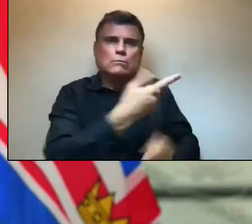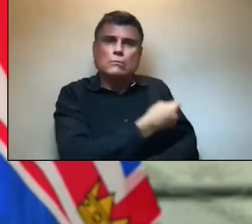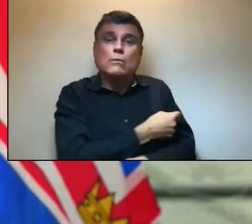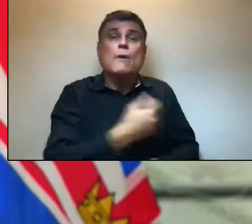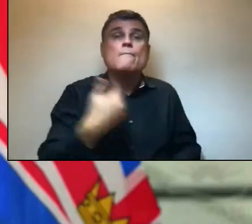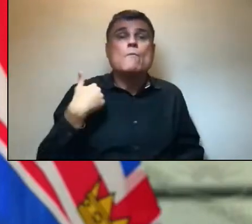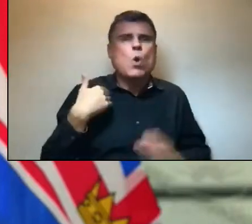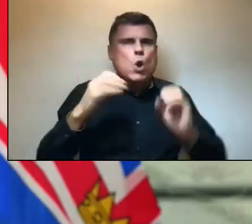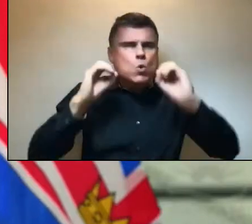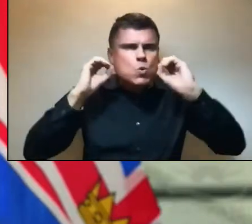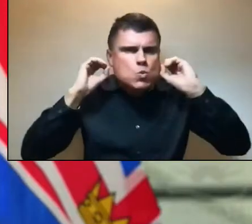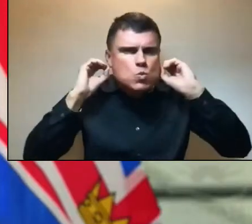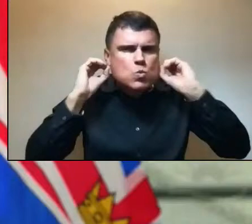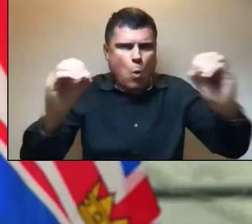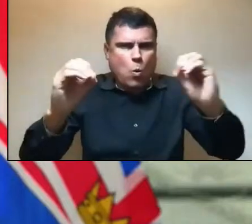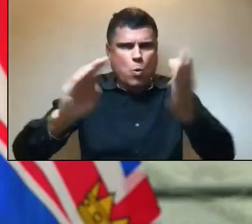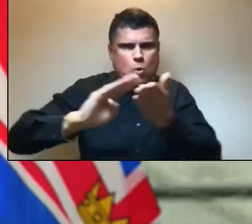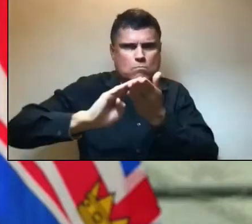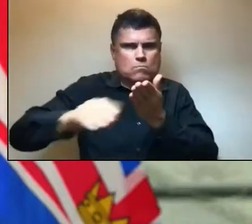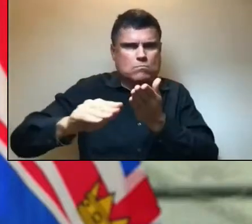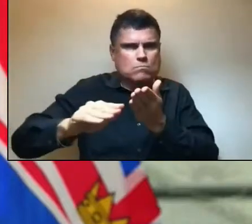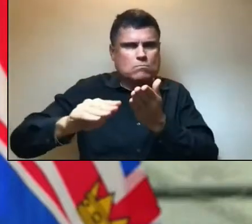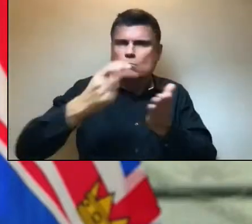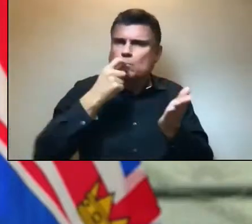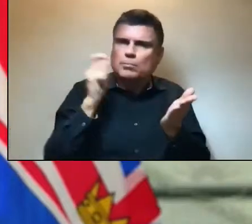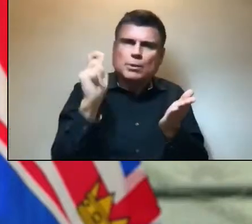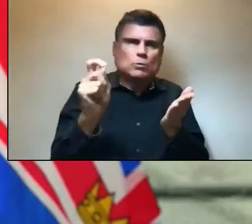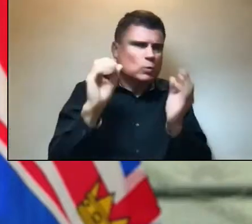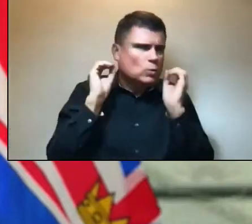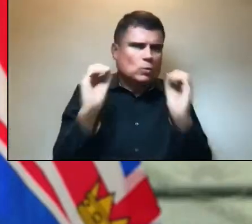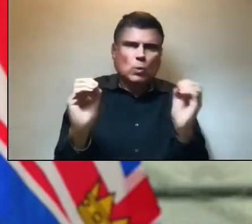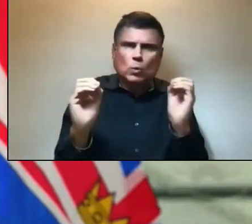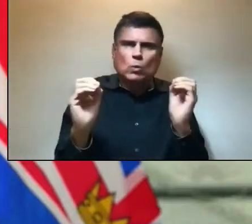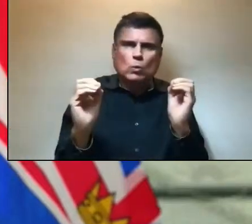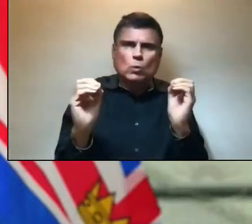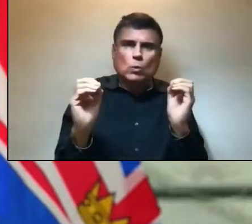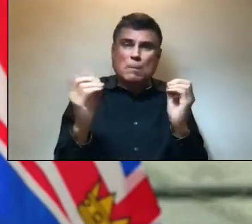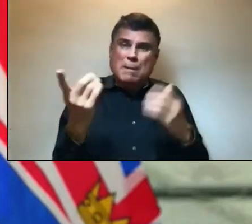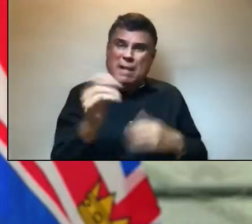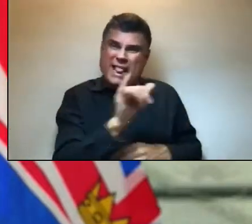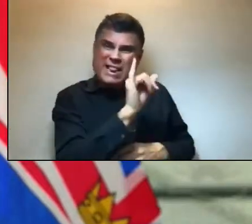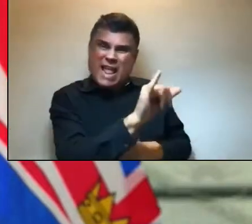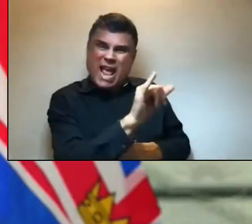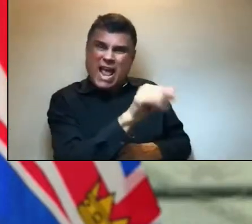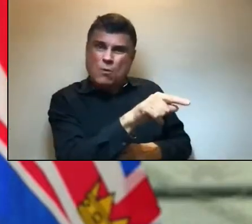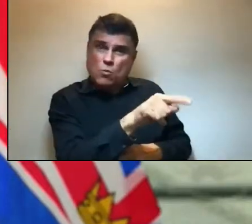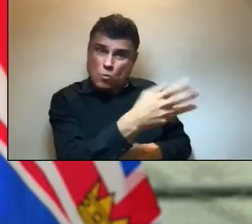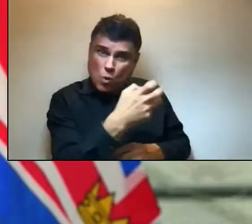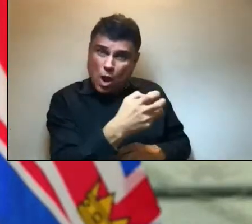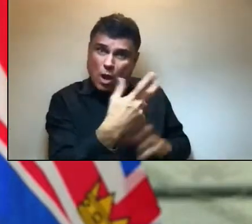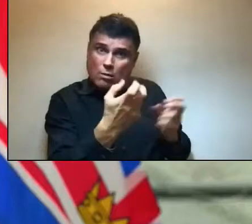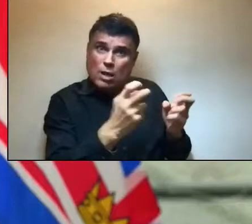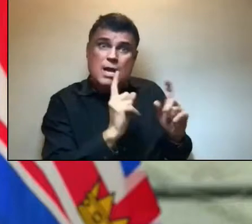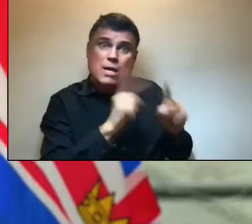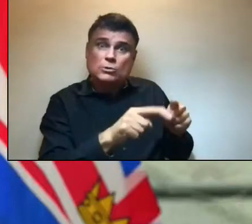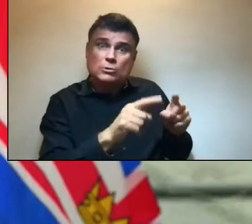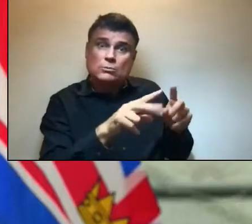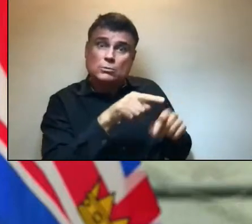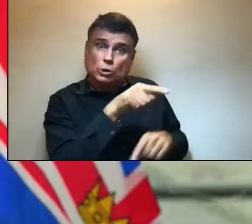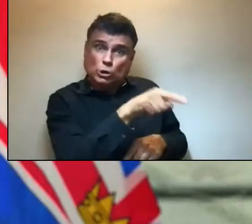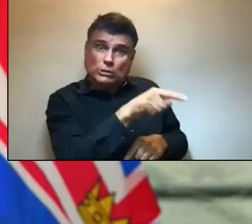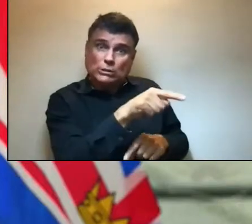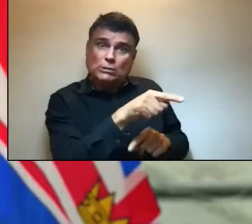exemptions to the vaccine card program, and I guess that's what you're looking for. She wants to be able to have a vaccine card to be able